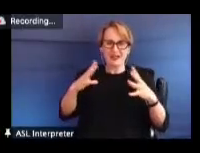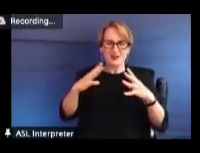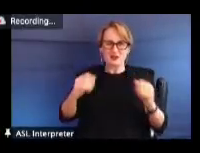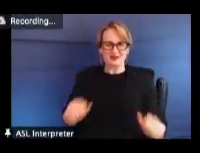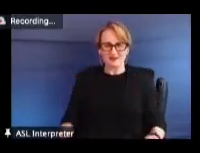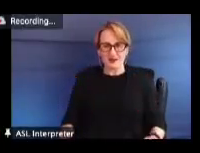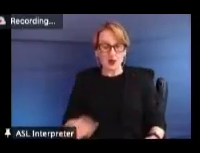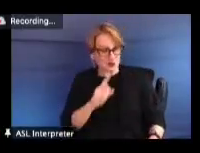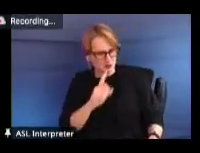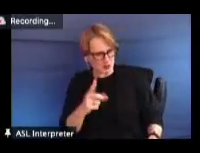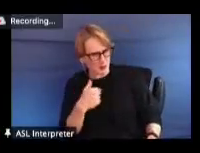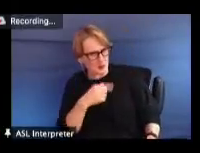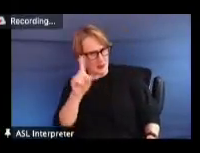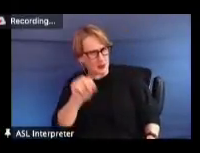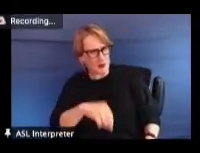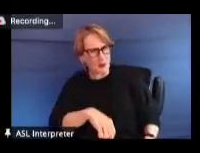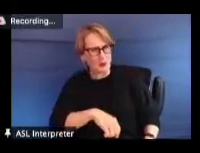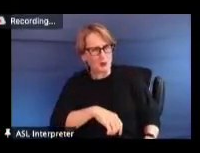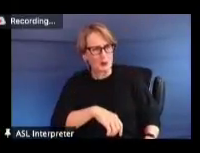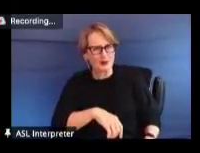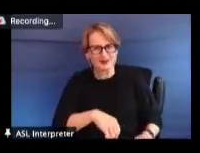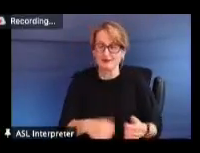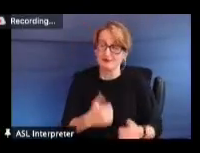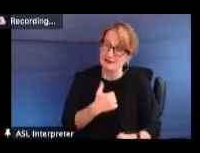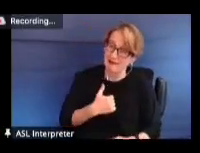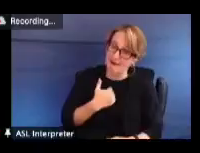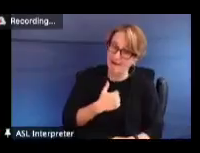Unfortunately. Sure we do. Sorry.